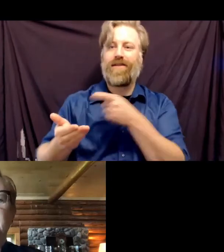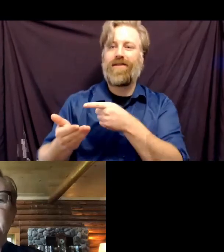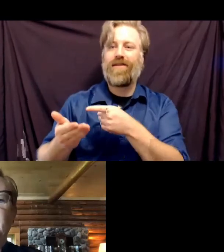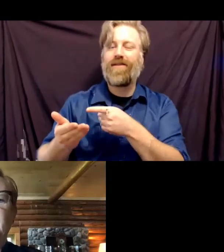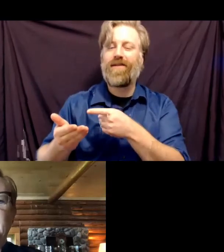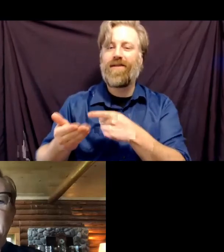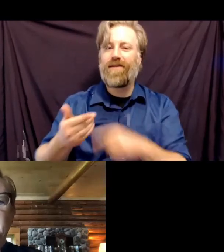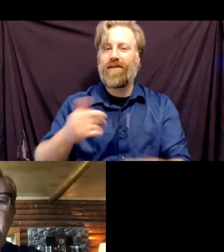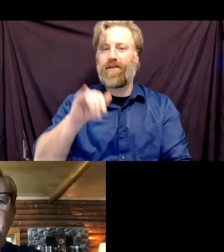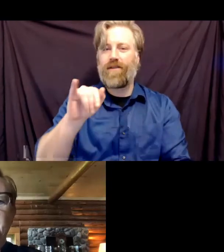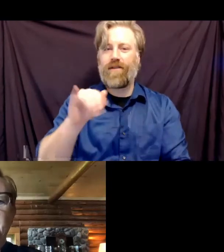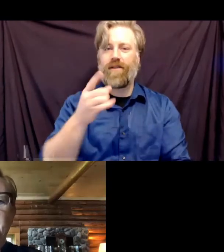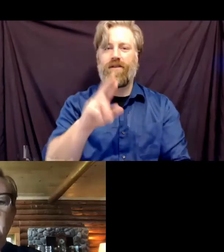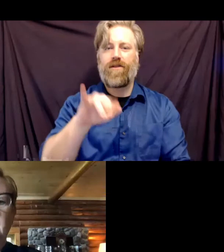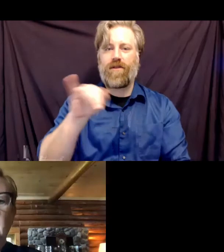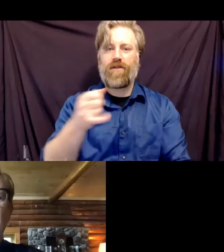Dr. Jerry Wellik.